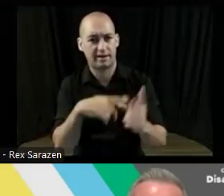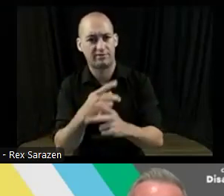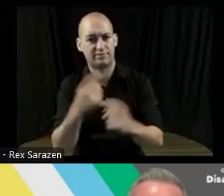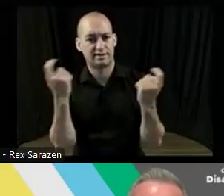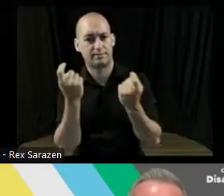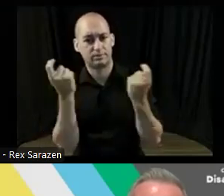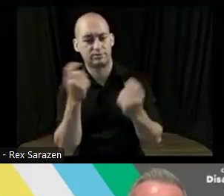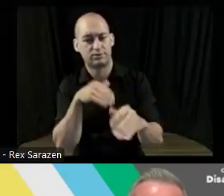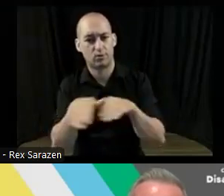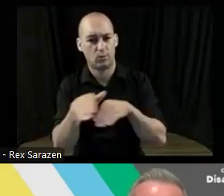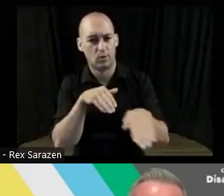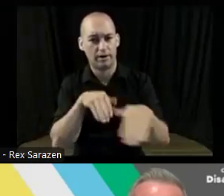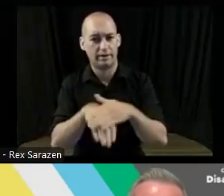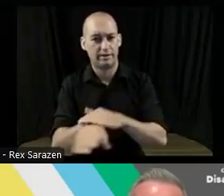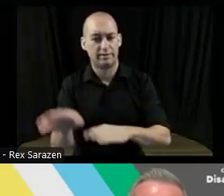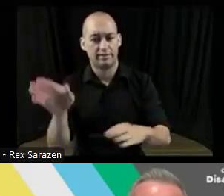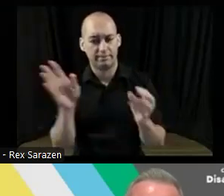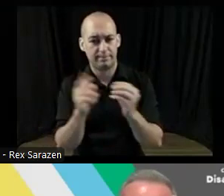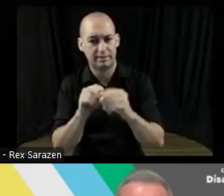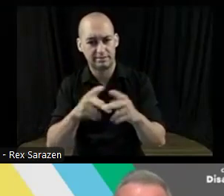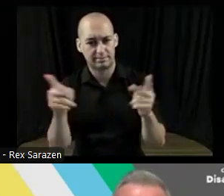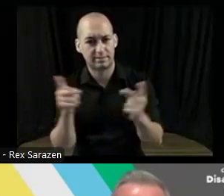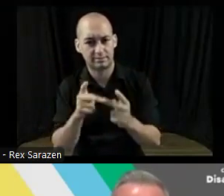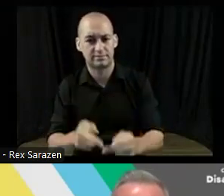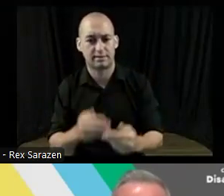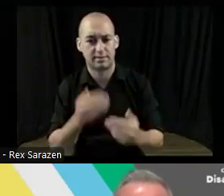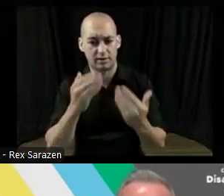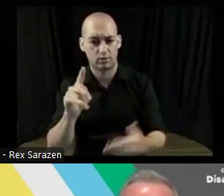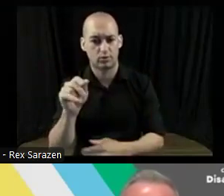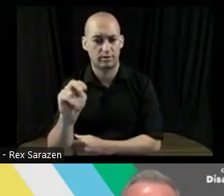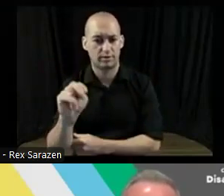into the event space. So thank you, Tony.